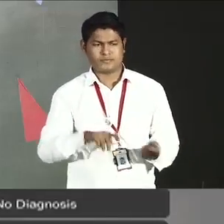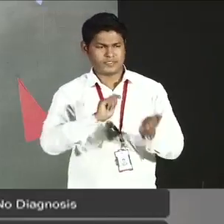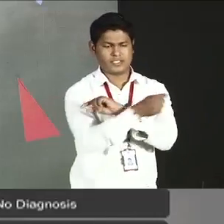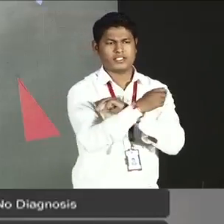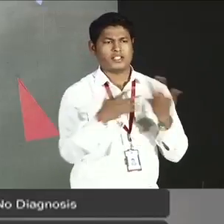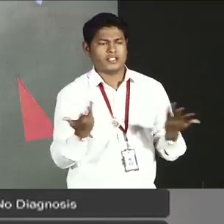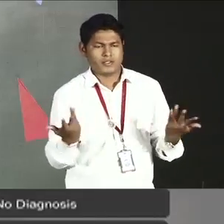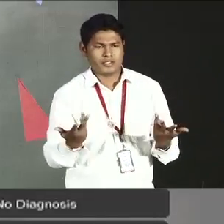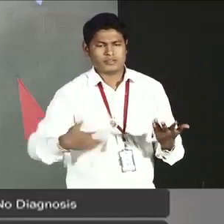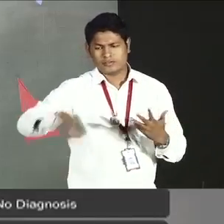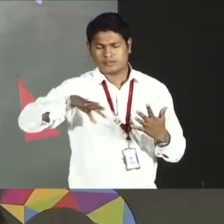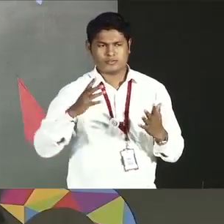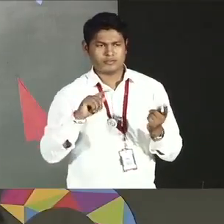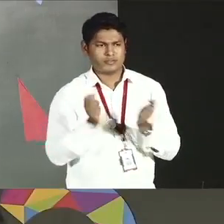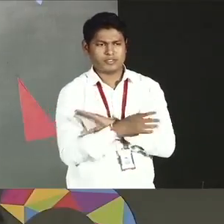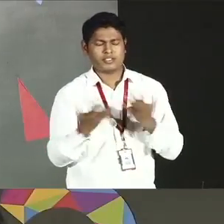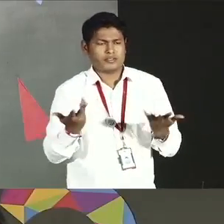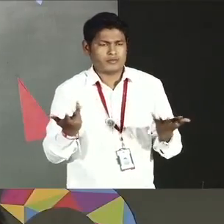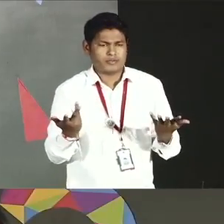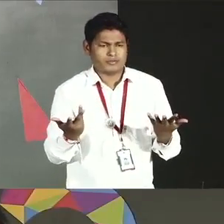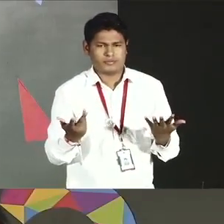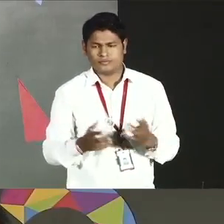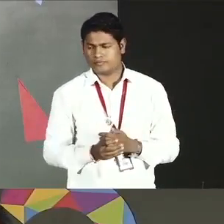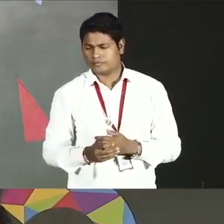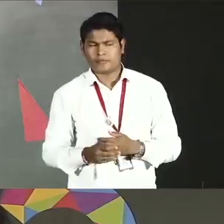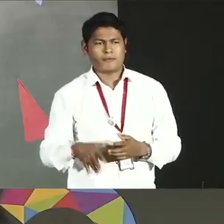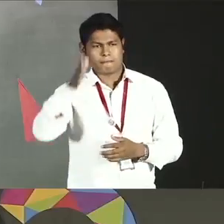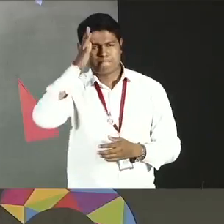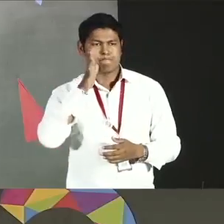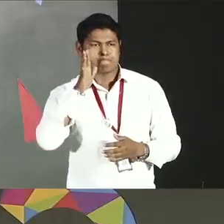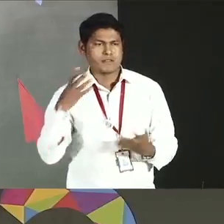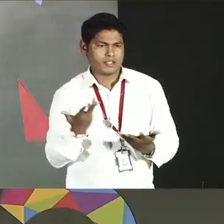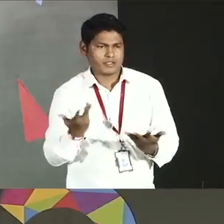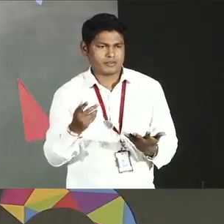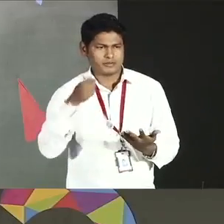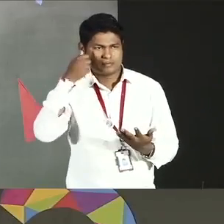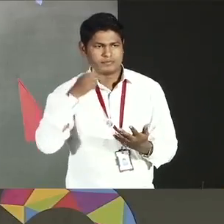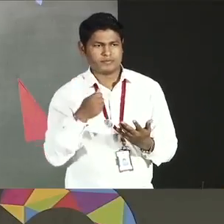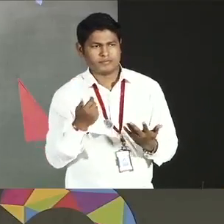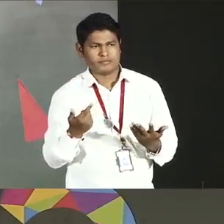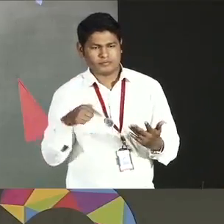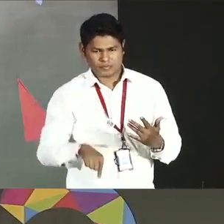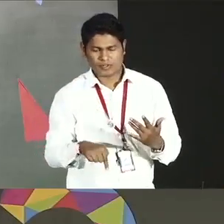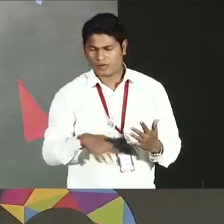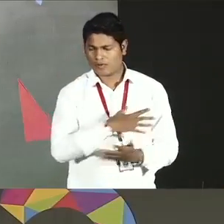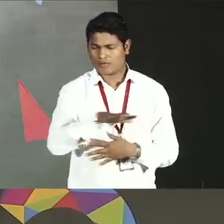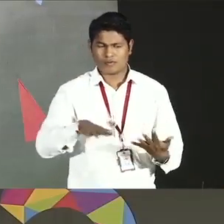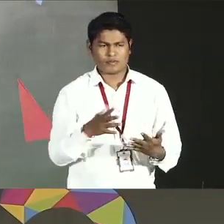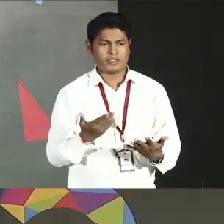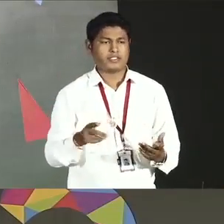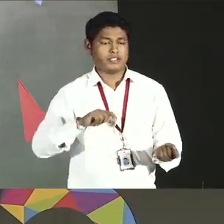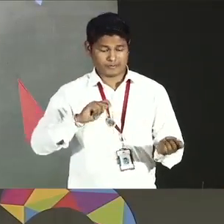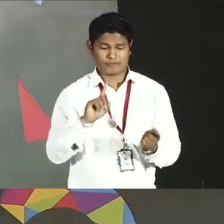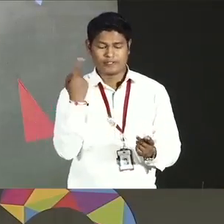of the greatest benefit has already passed. And so we've started thinking about, what do we really need to do? And what we really